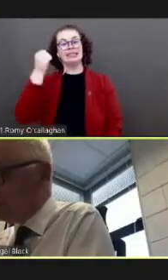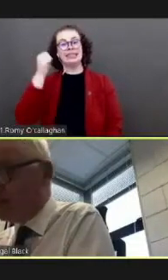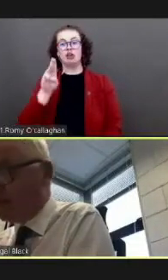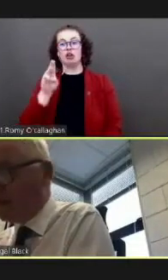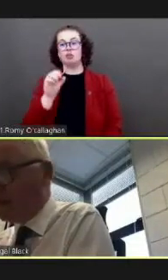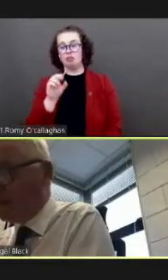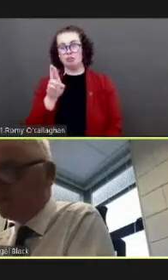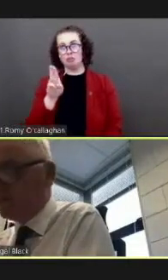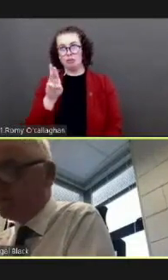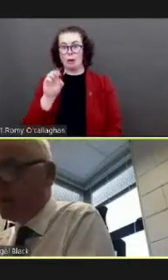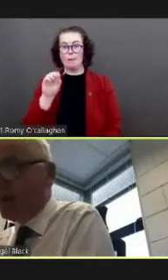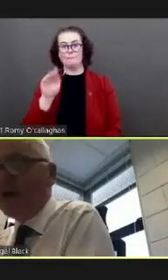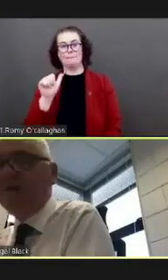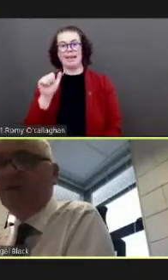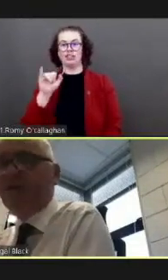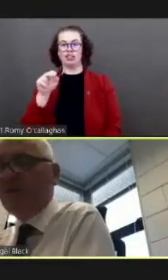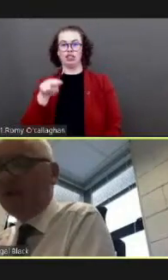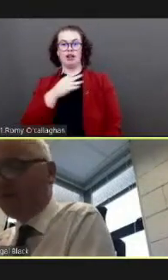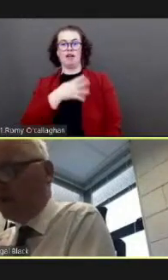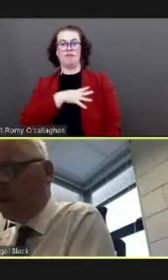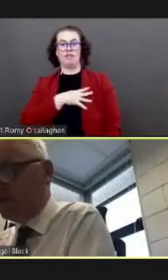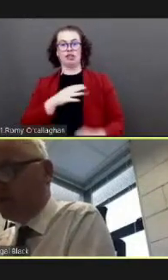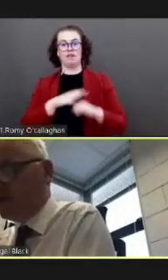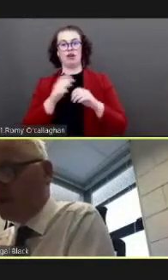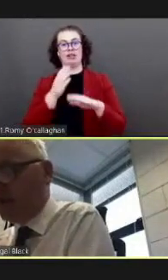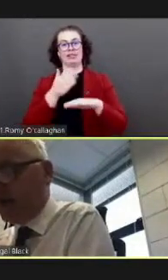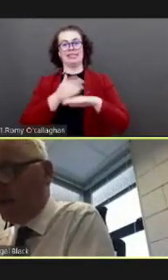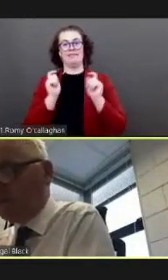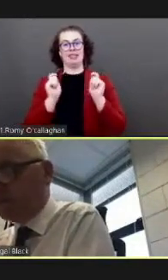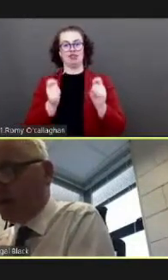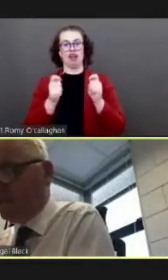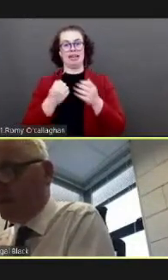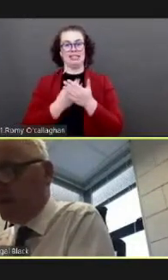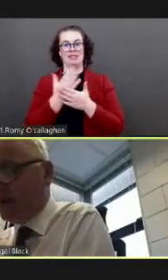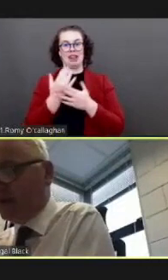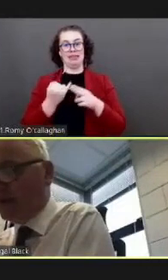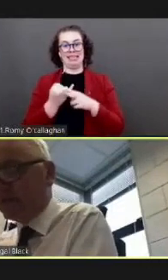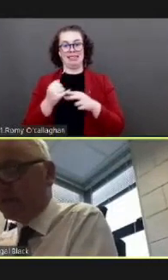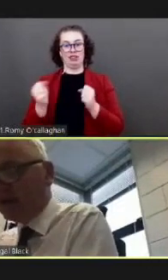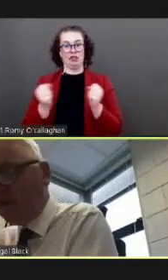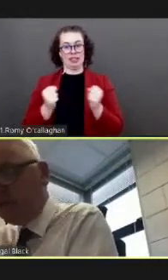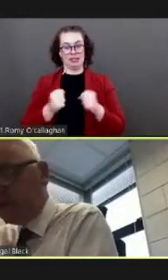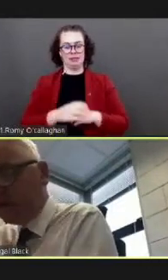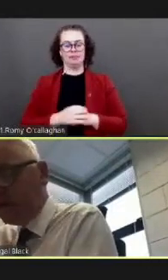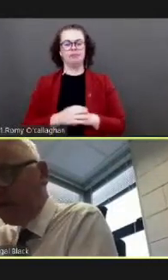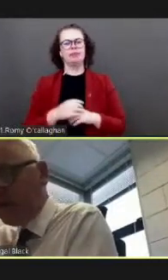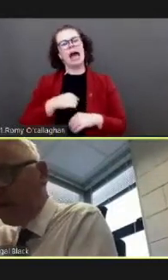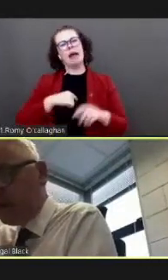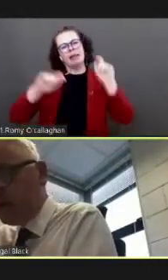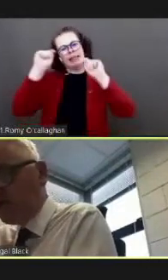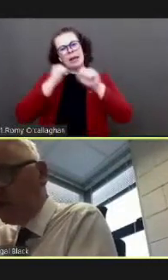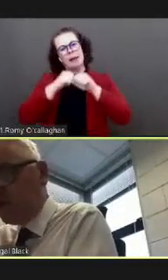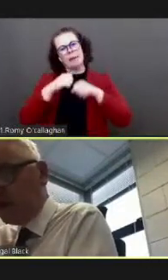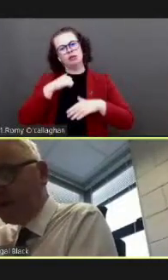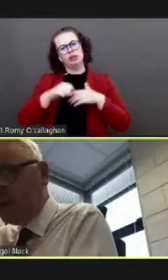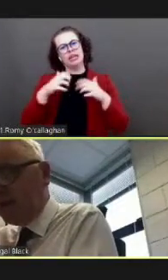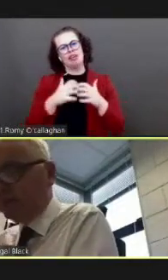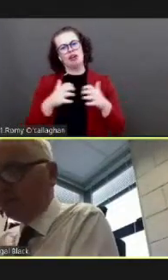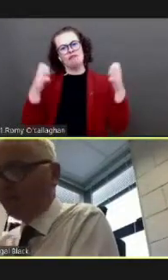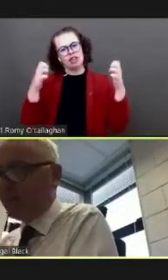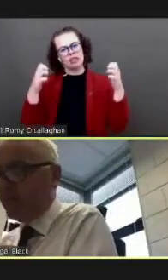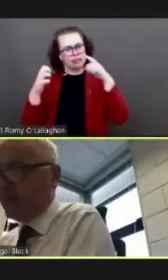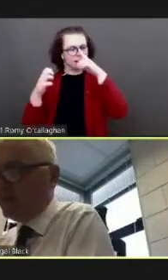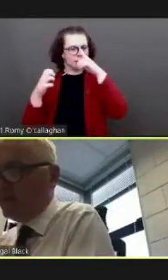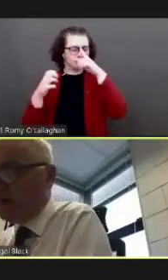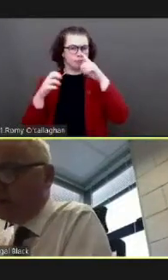in the Probation Service. As well, just by way of kind of introduction, I've been thinking a little bit about the conference and kind of struck by the